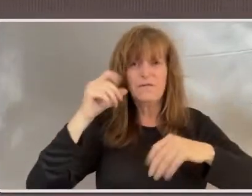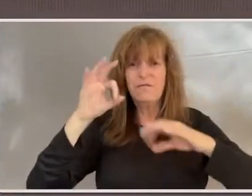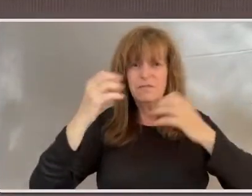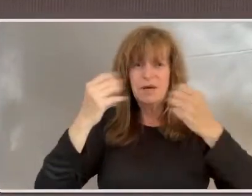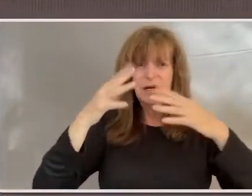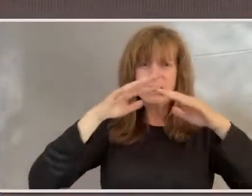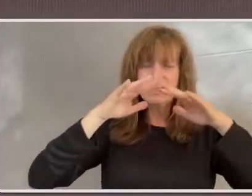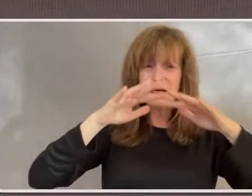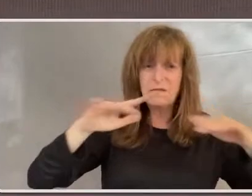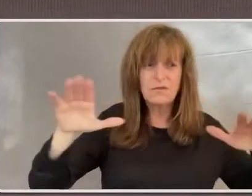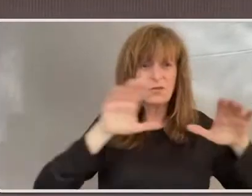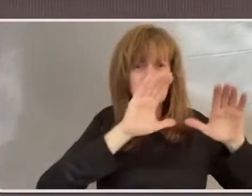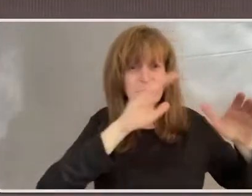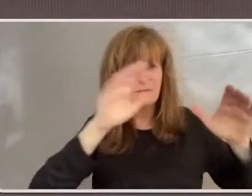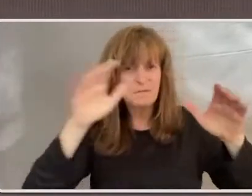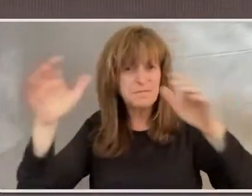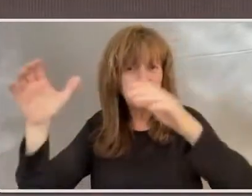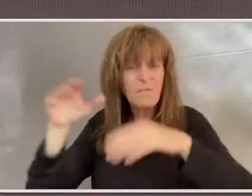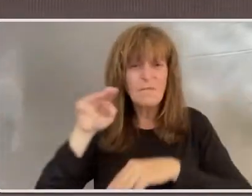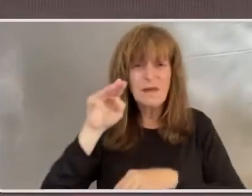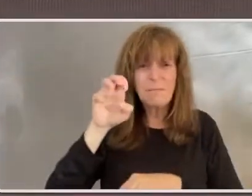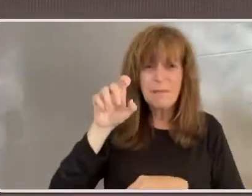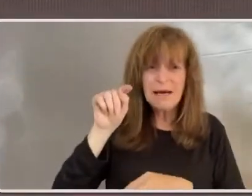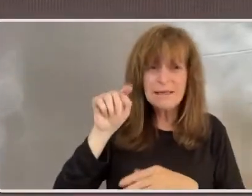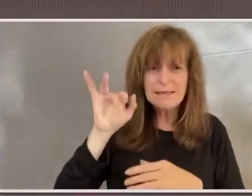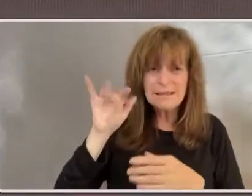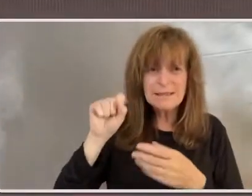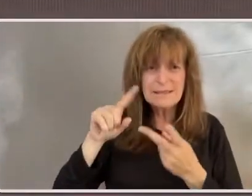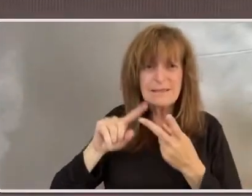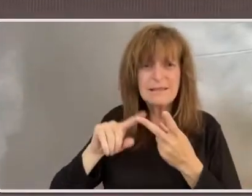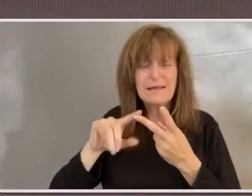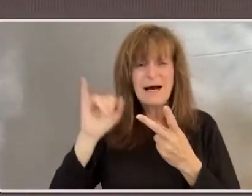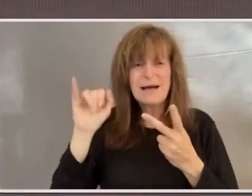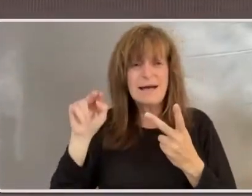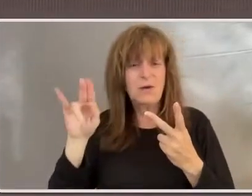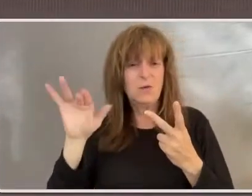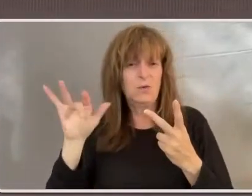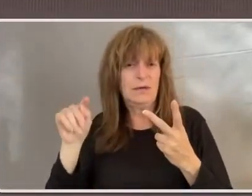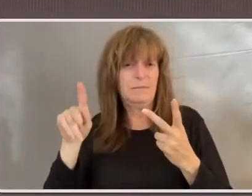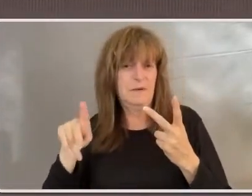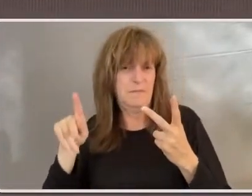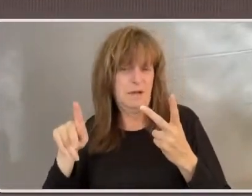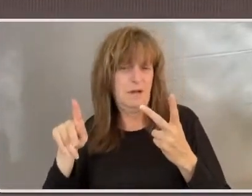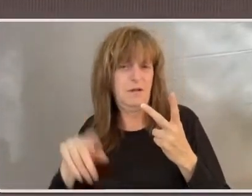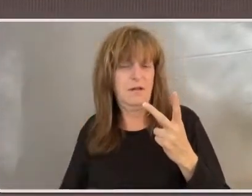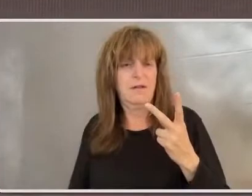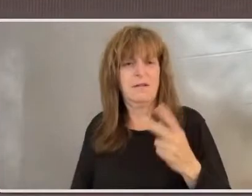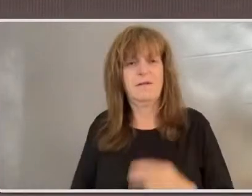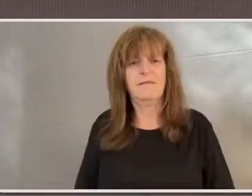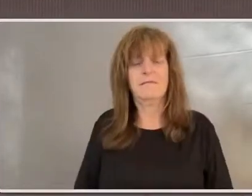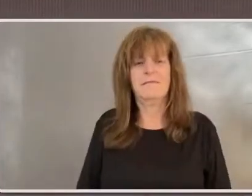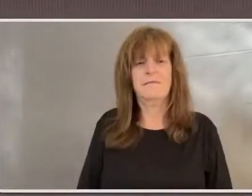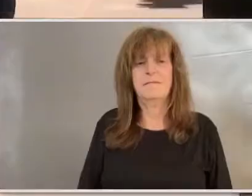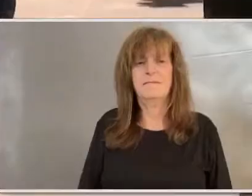Today, Doug Ford begins his second term as Premier of Ontario.